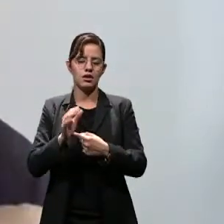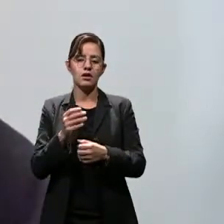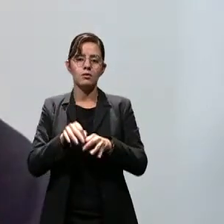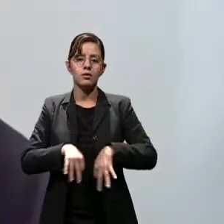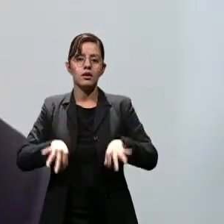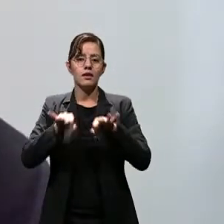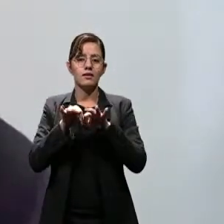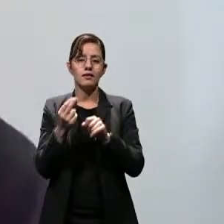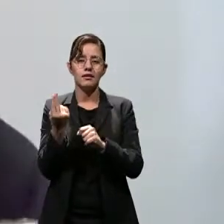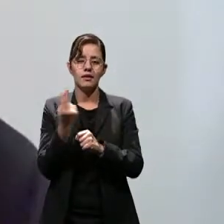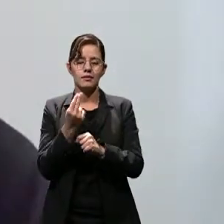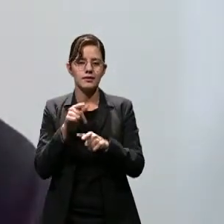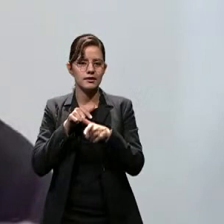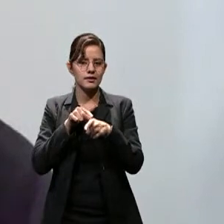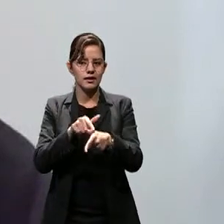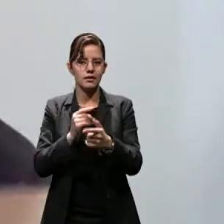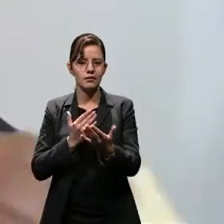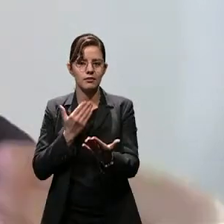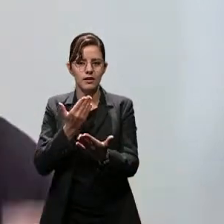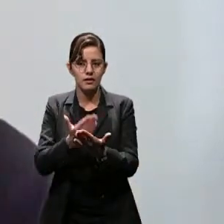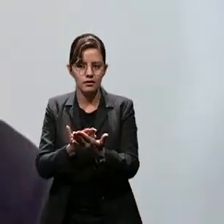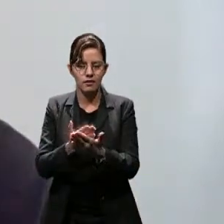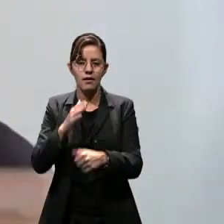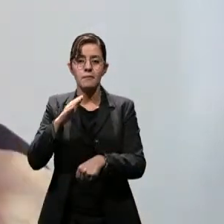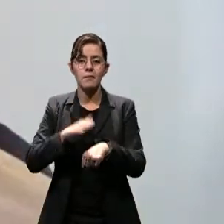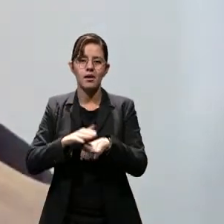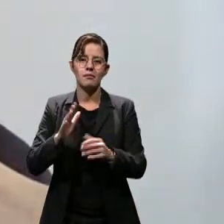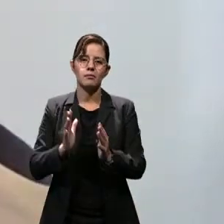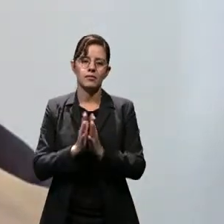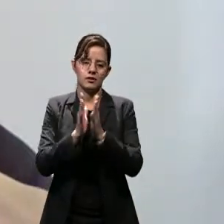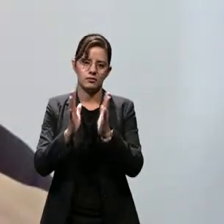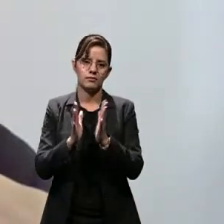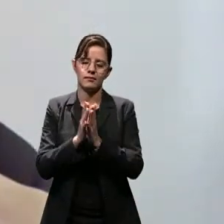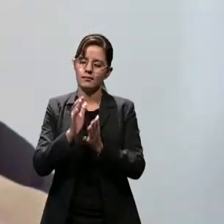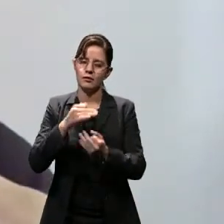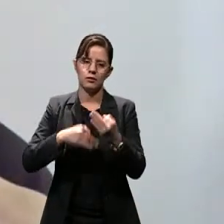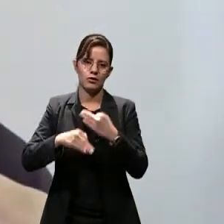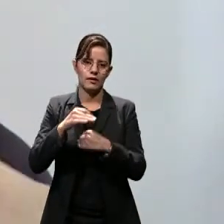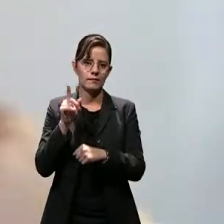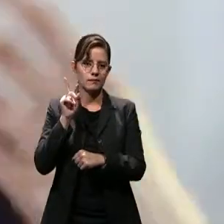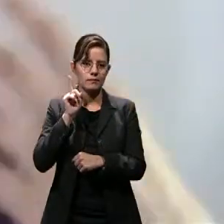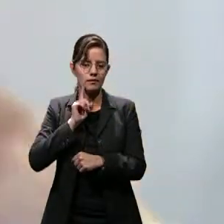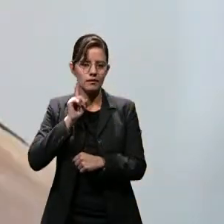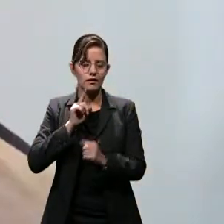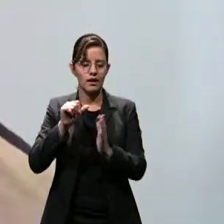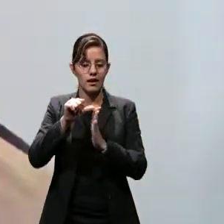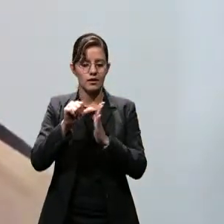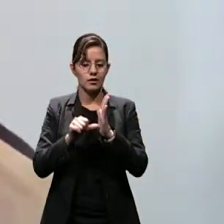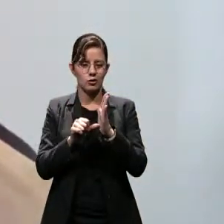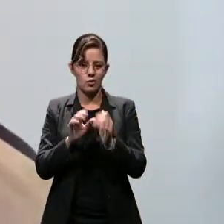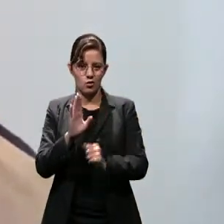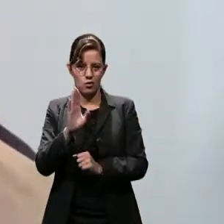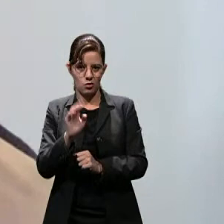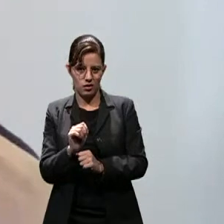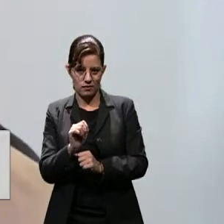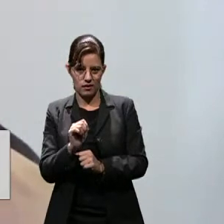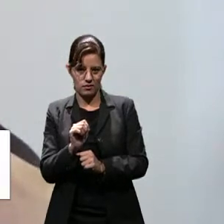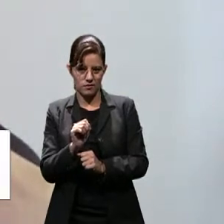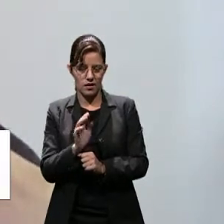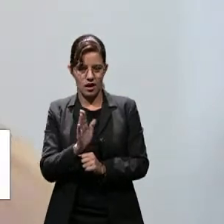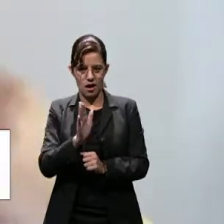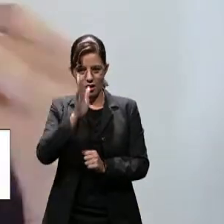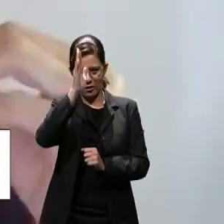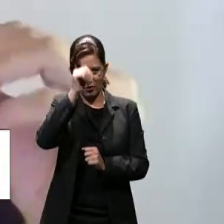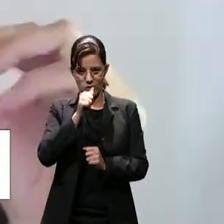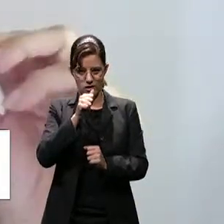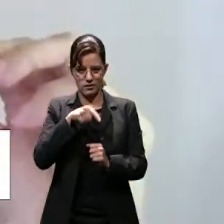continue promoting initiatives that allow for more ample participation of women. Article 9 of